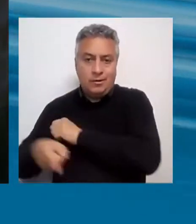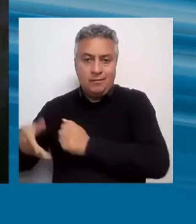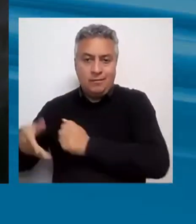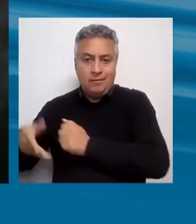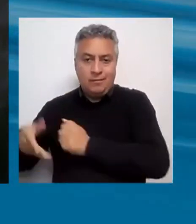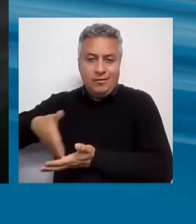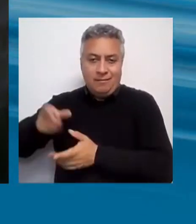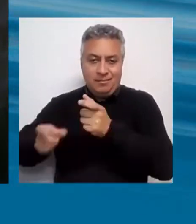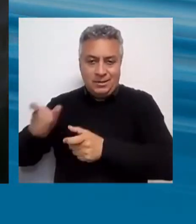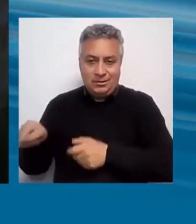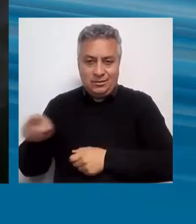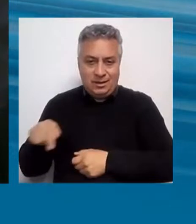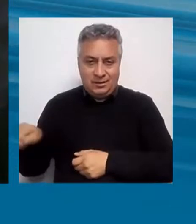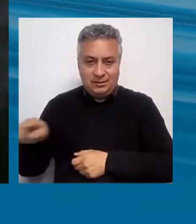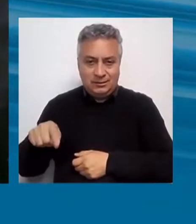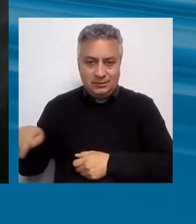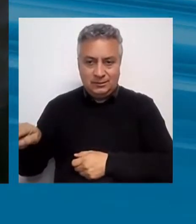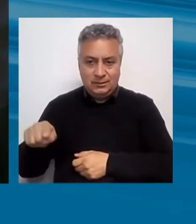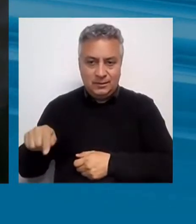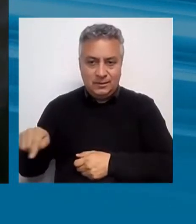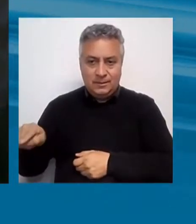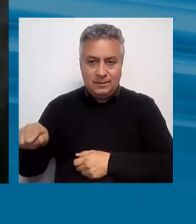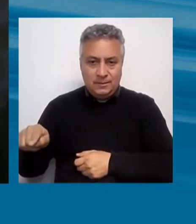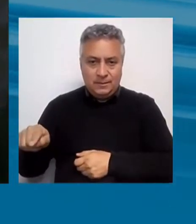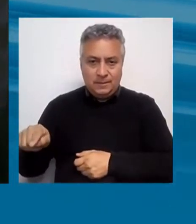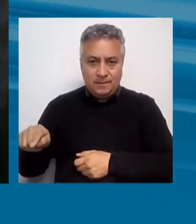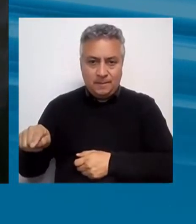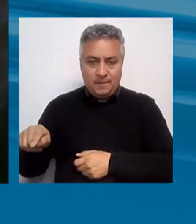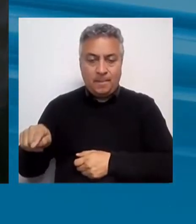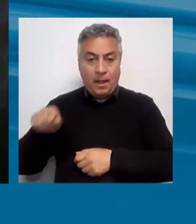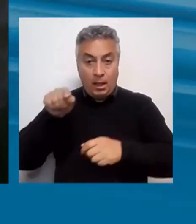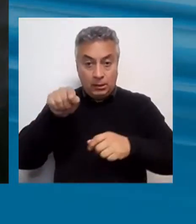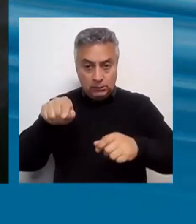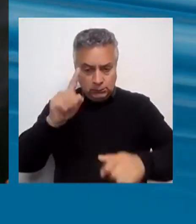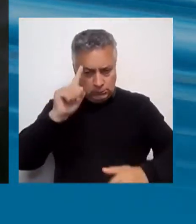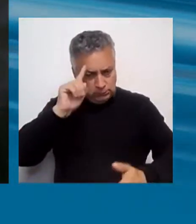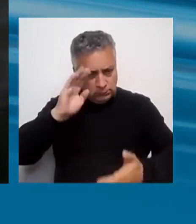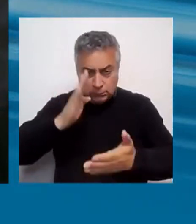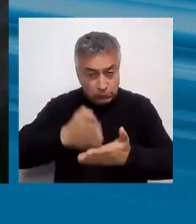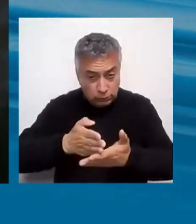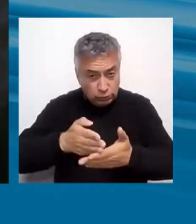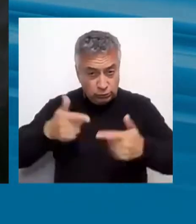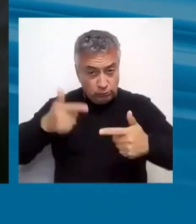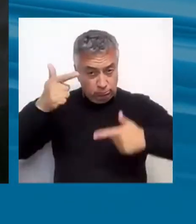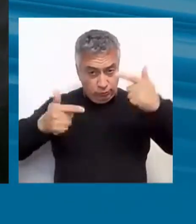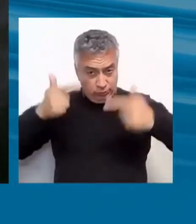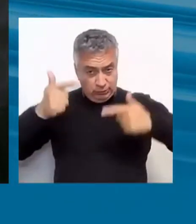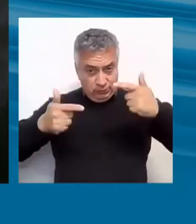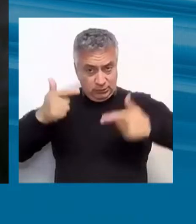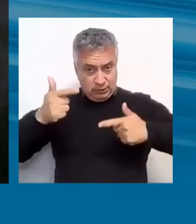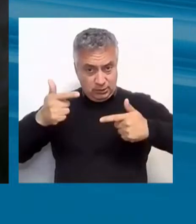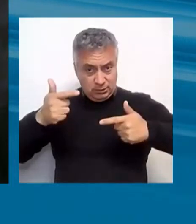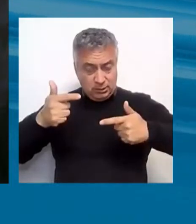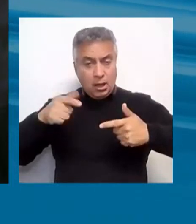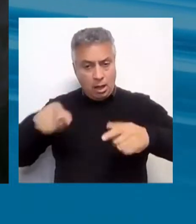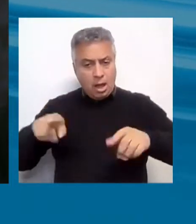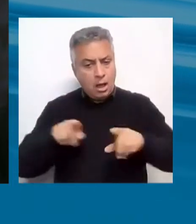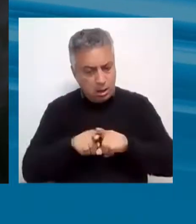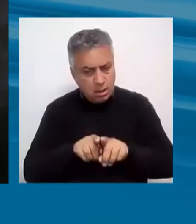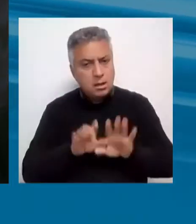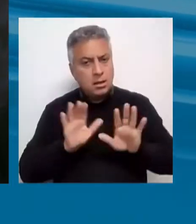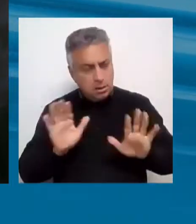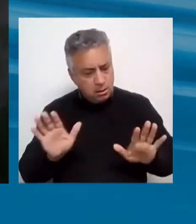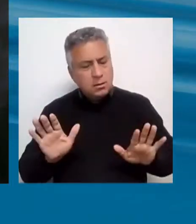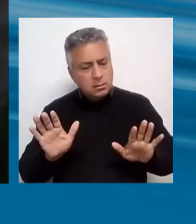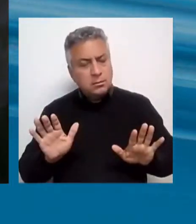If we do not understand that, while those political decisions that